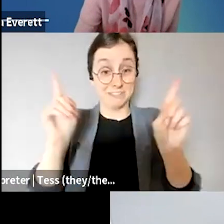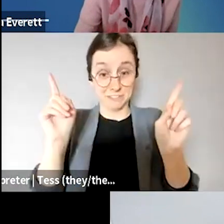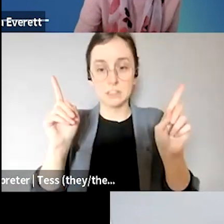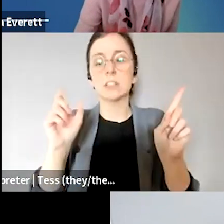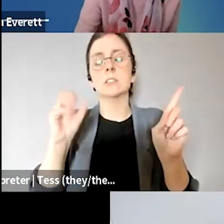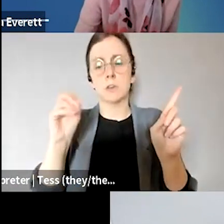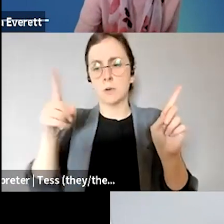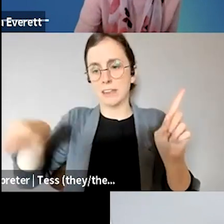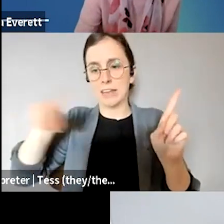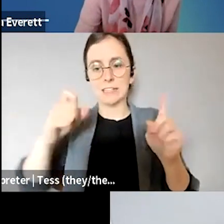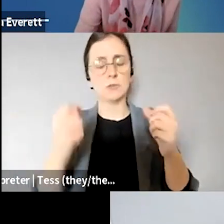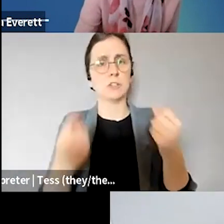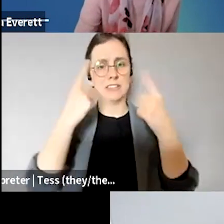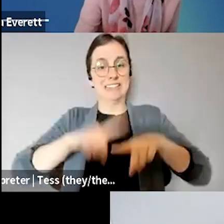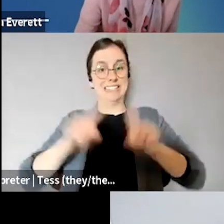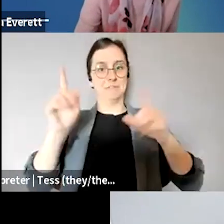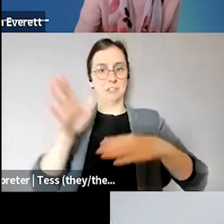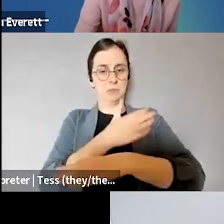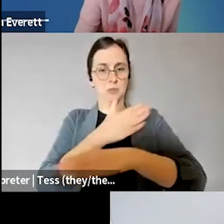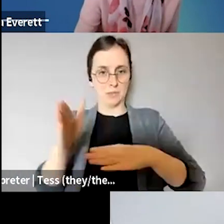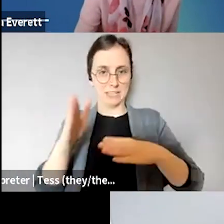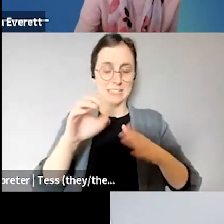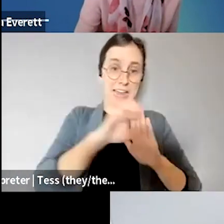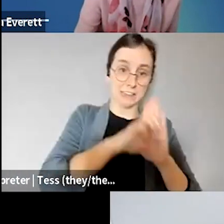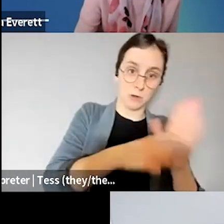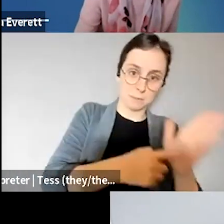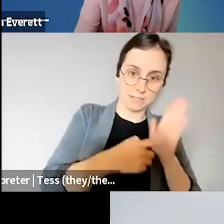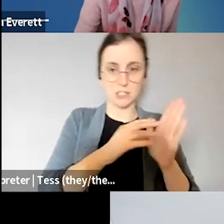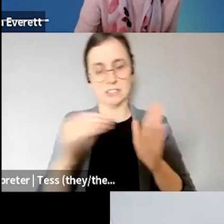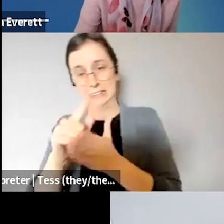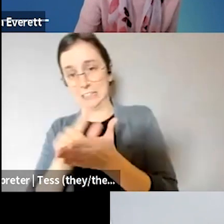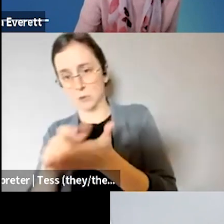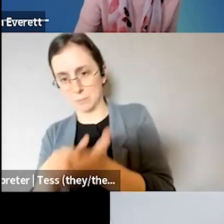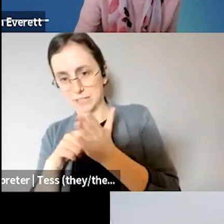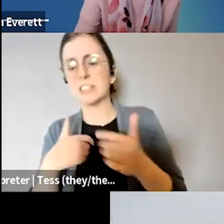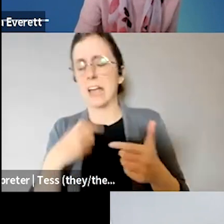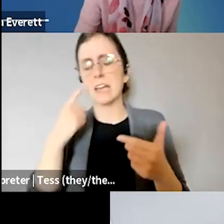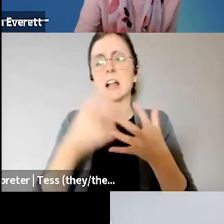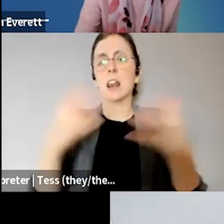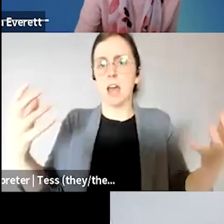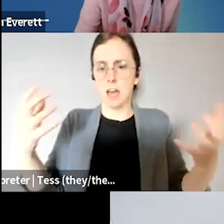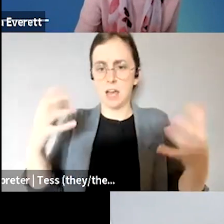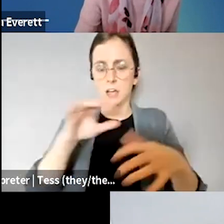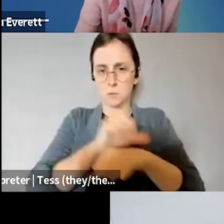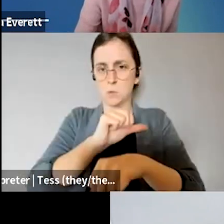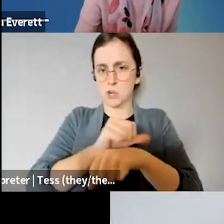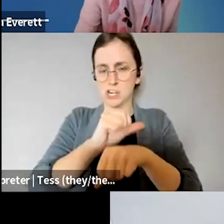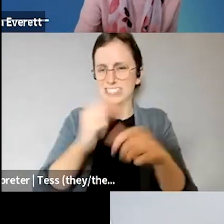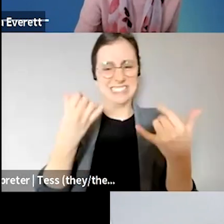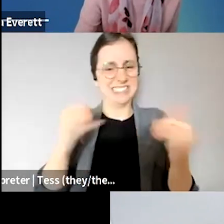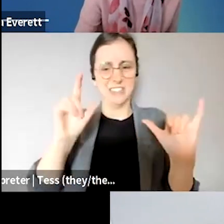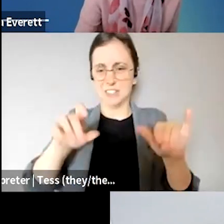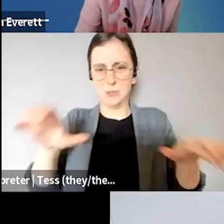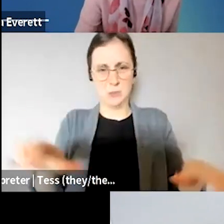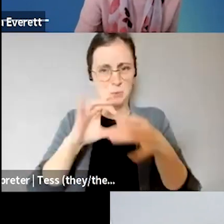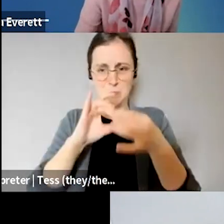those and what the implications might be. So I think there's a lot of to be done in that regard with respect to ethics and in relation